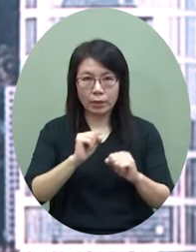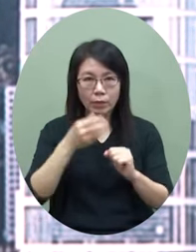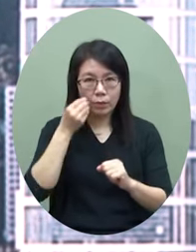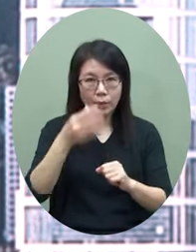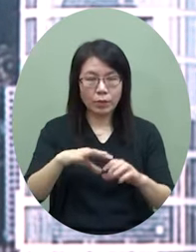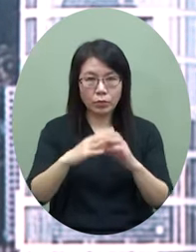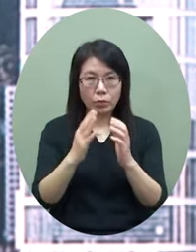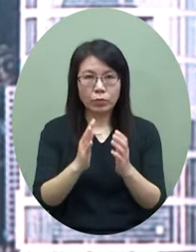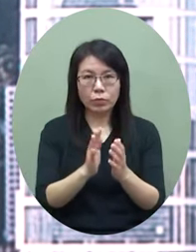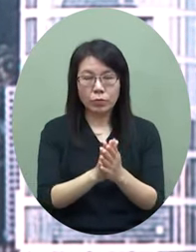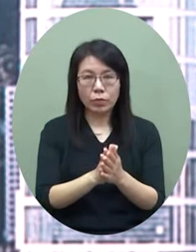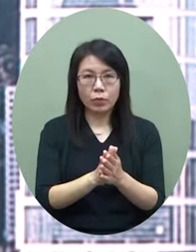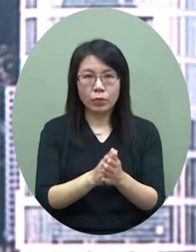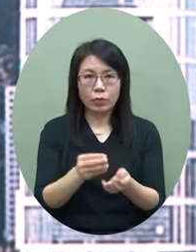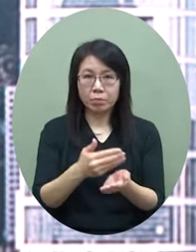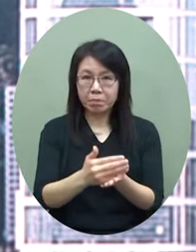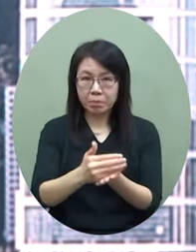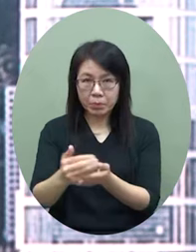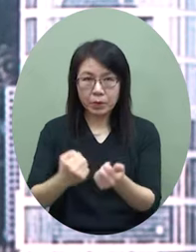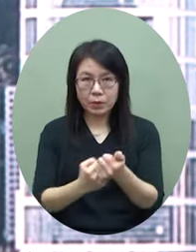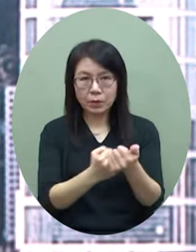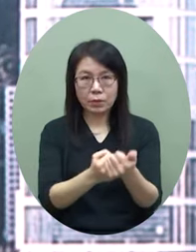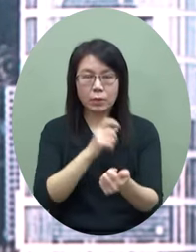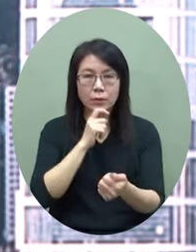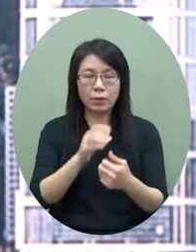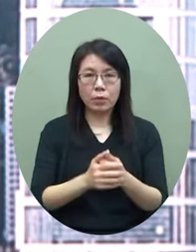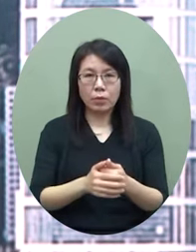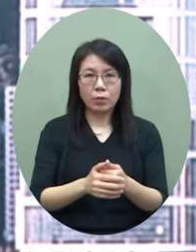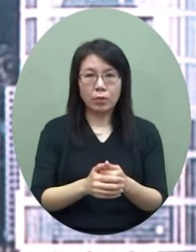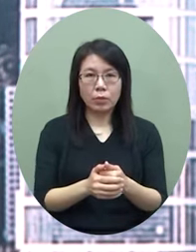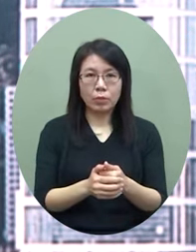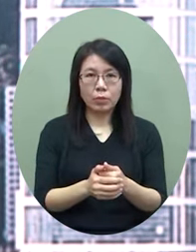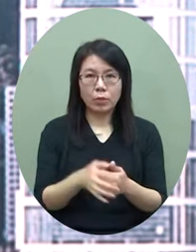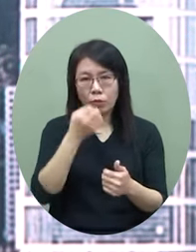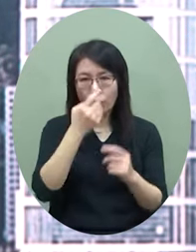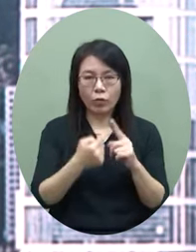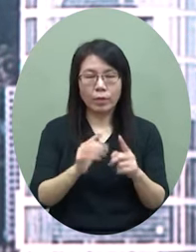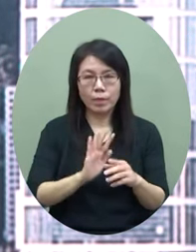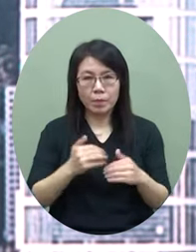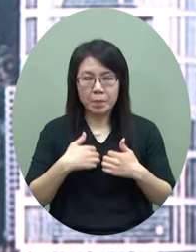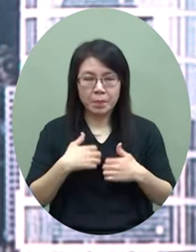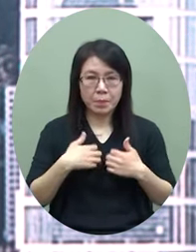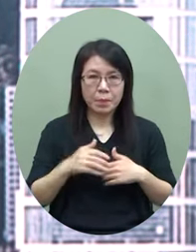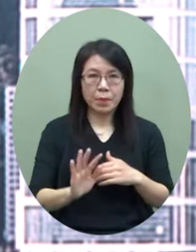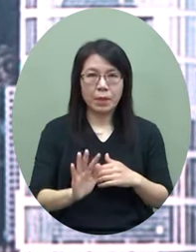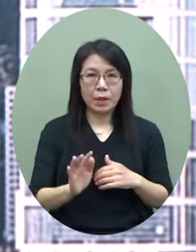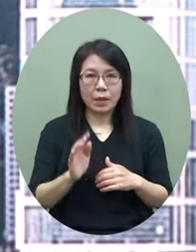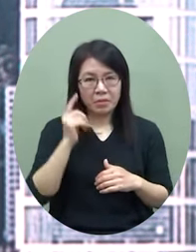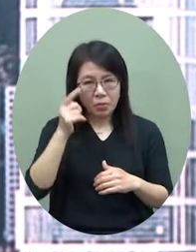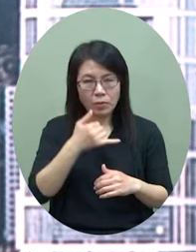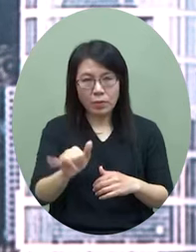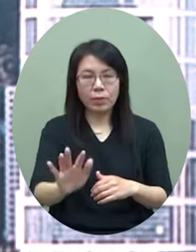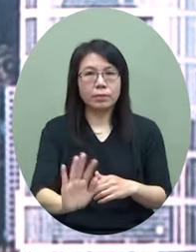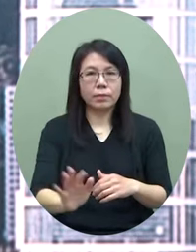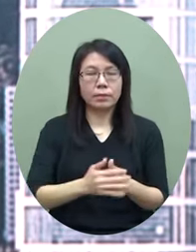the governmentmaybe the residents will not be so nervousand decided to leavenow the second improvement